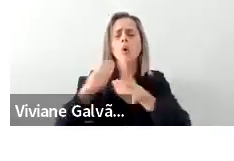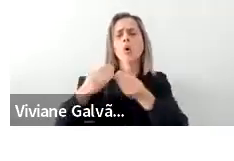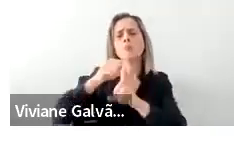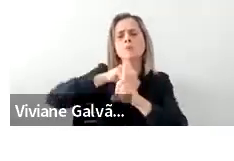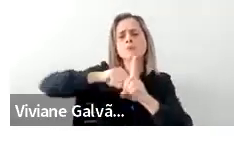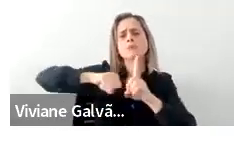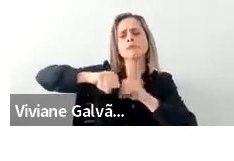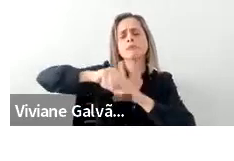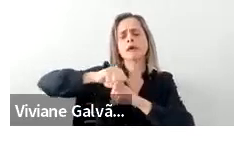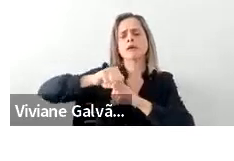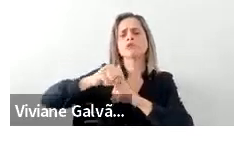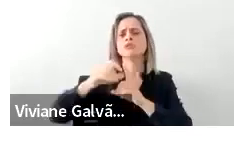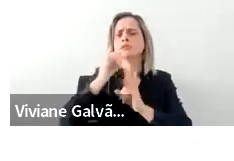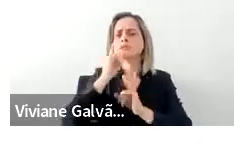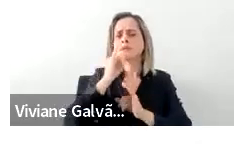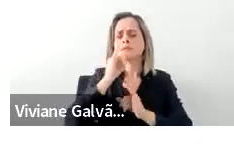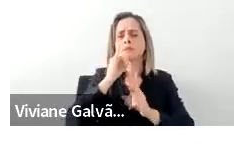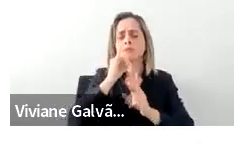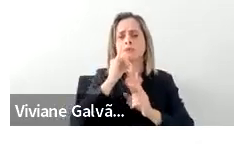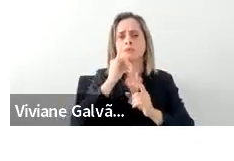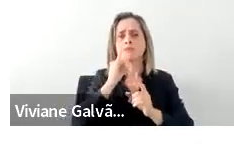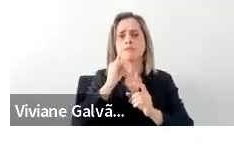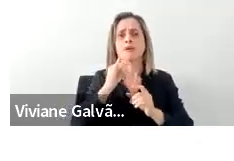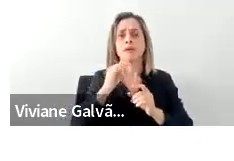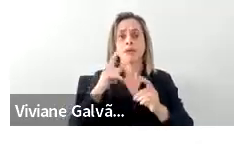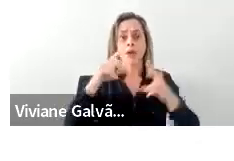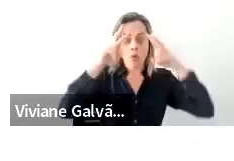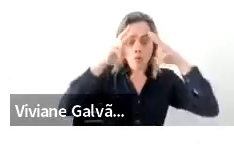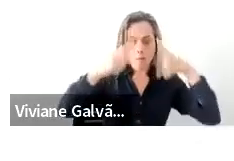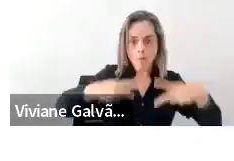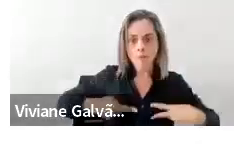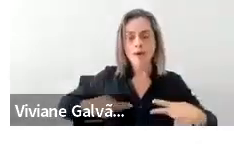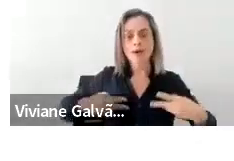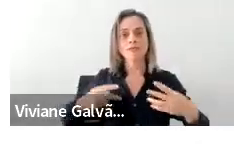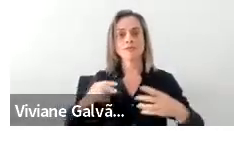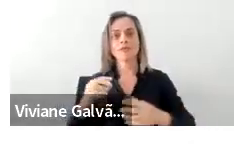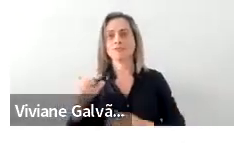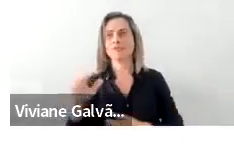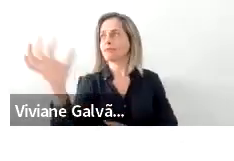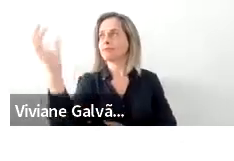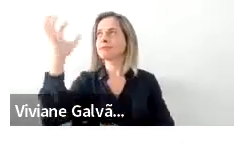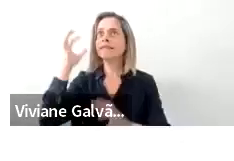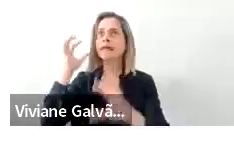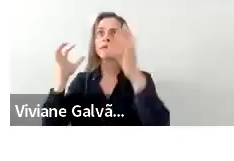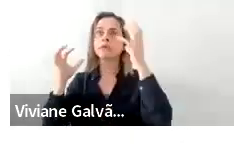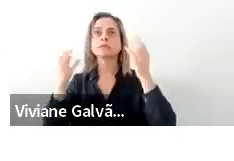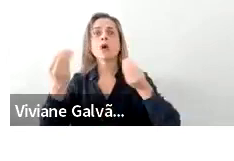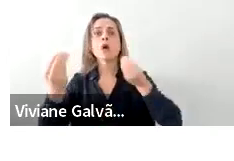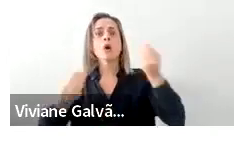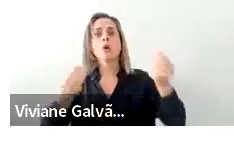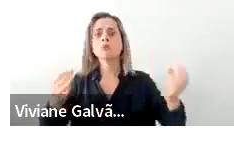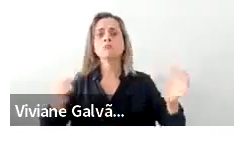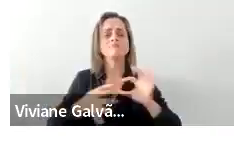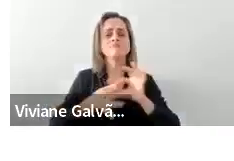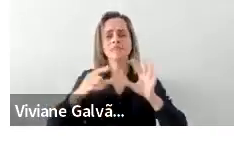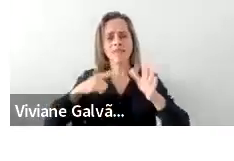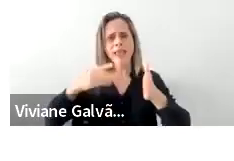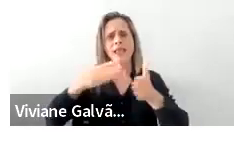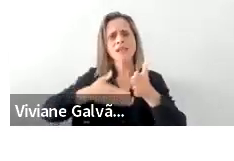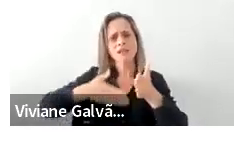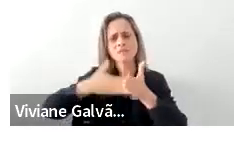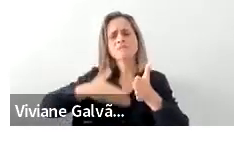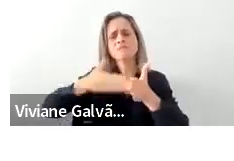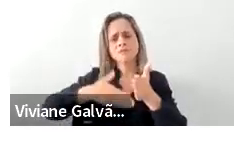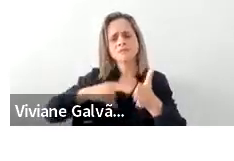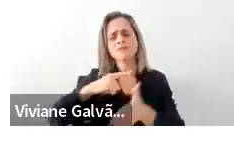nature. These real limitations are reflected in the ancient worship of nature and in other elements